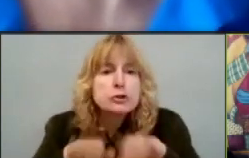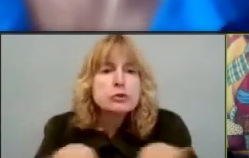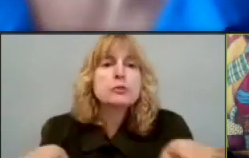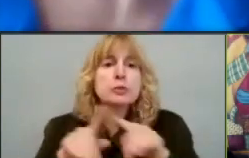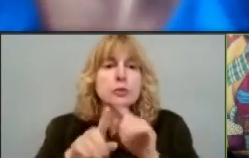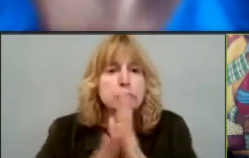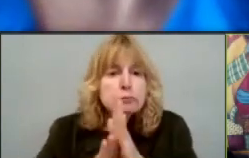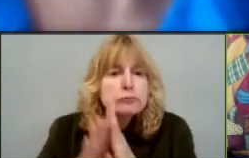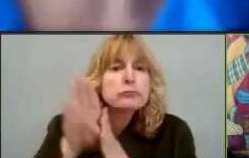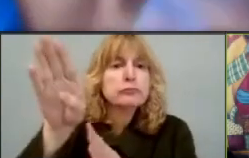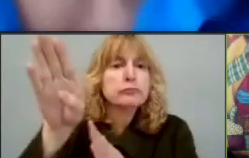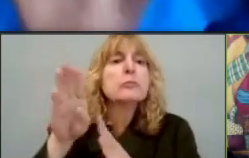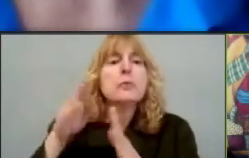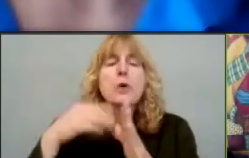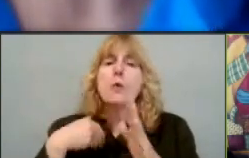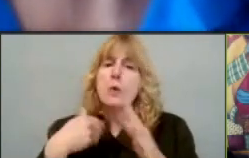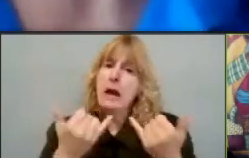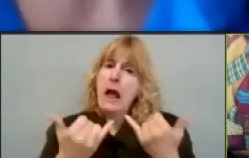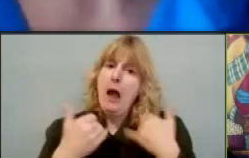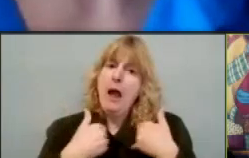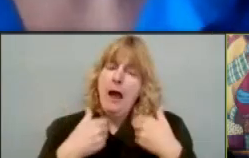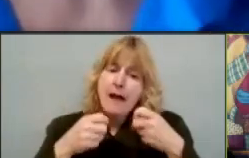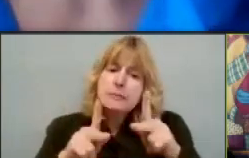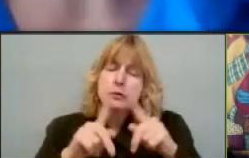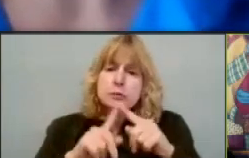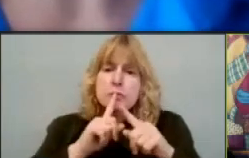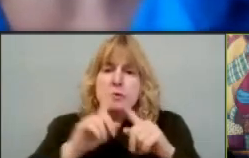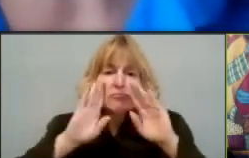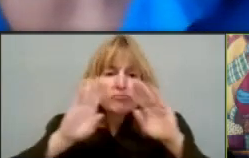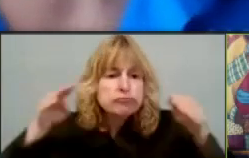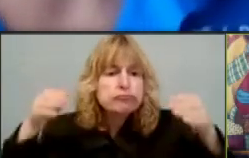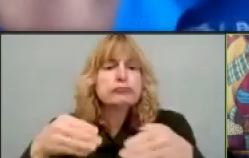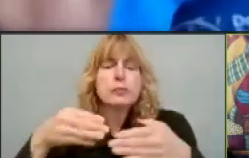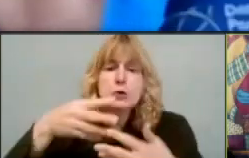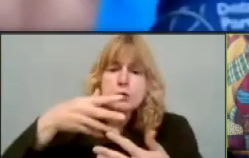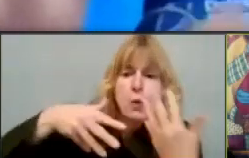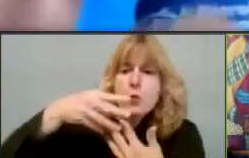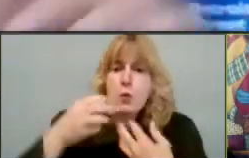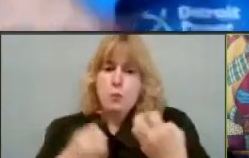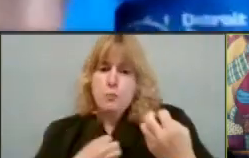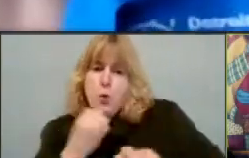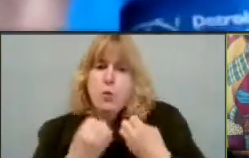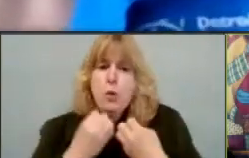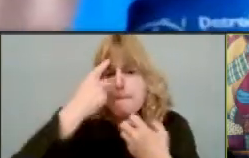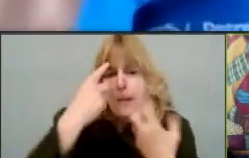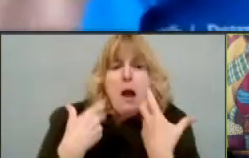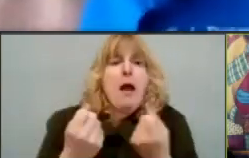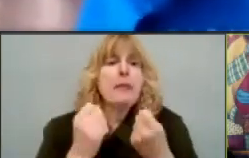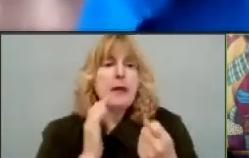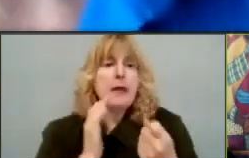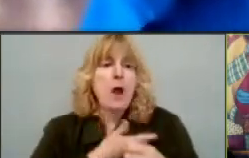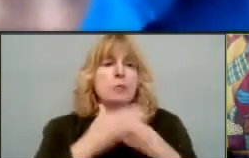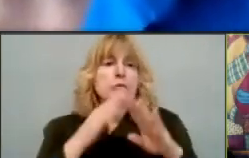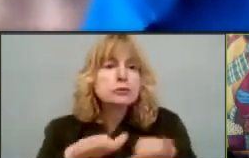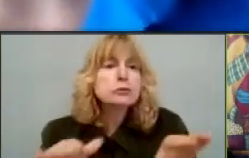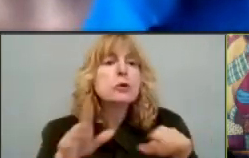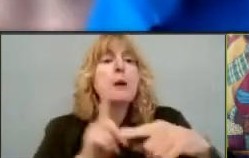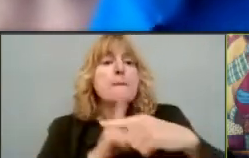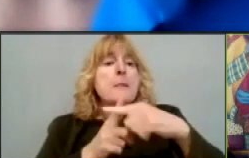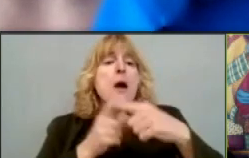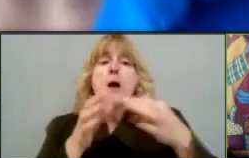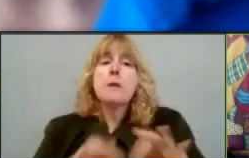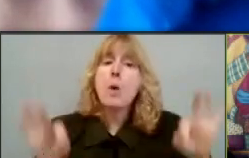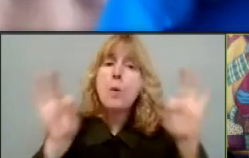really zoom in on the social, emotional feelings and mental health of our children, but also so importantly is to get back